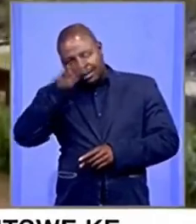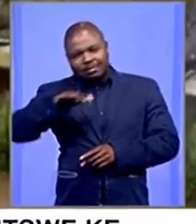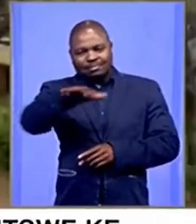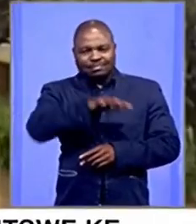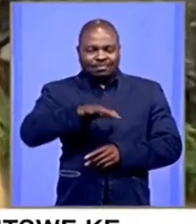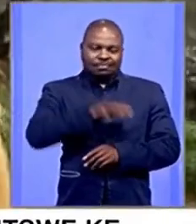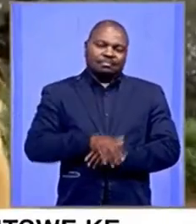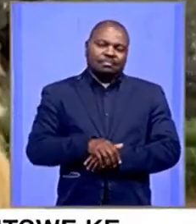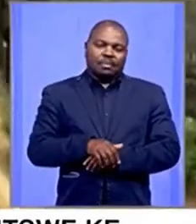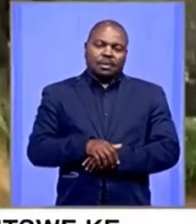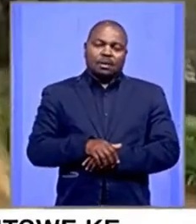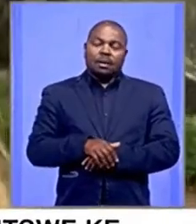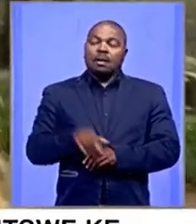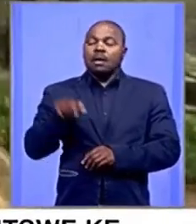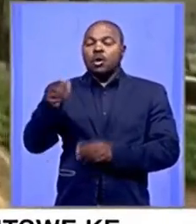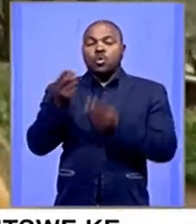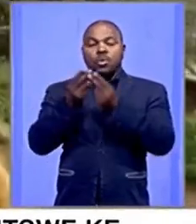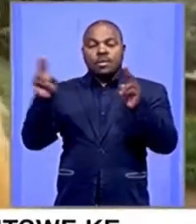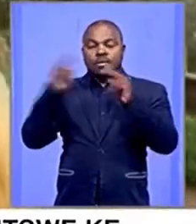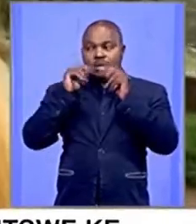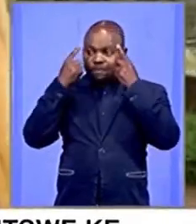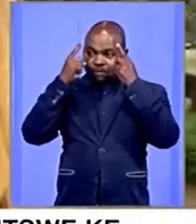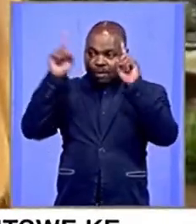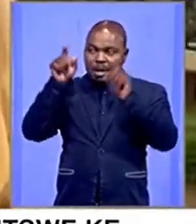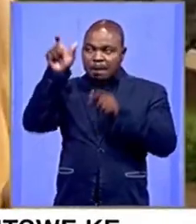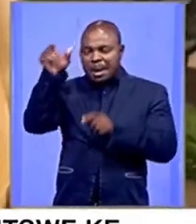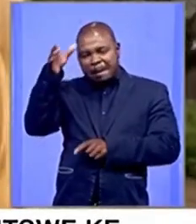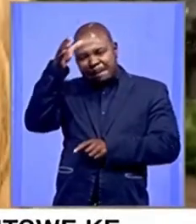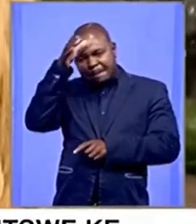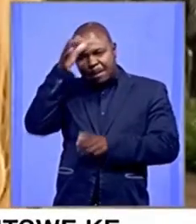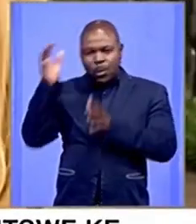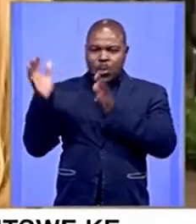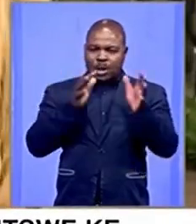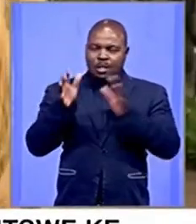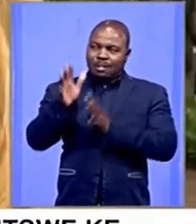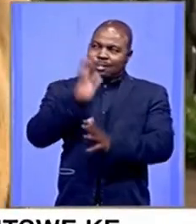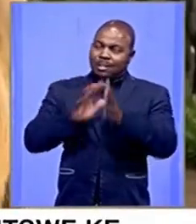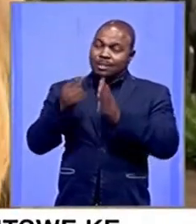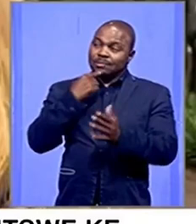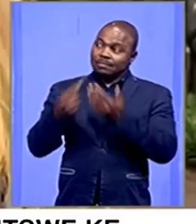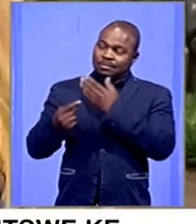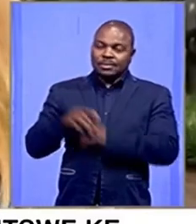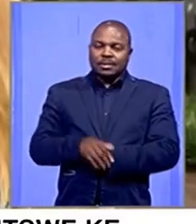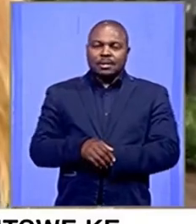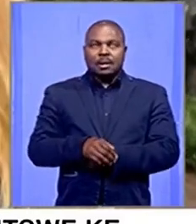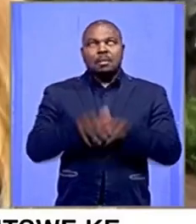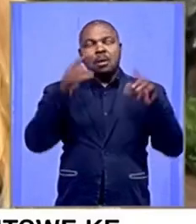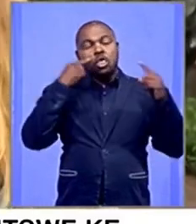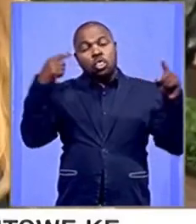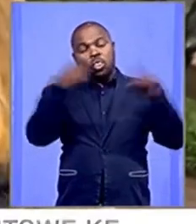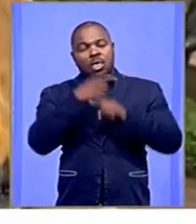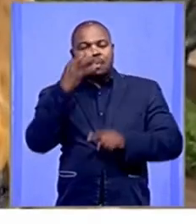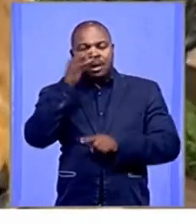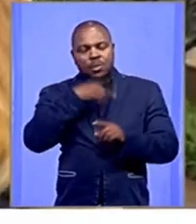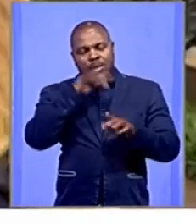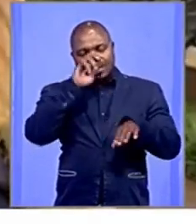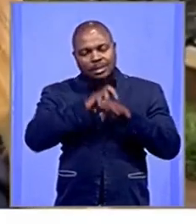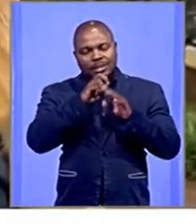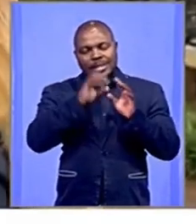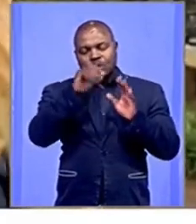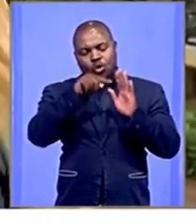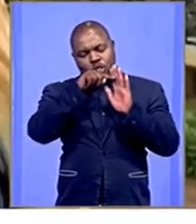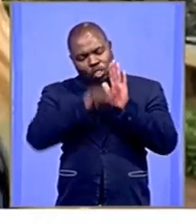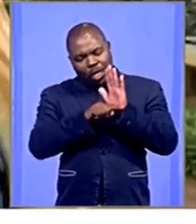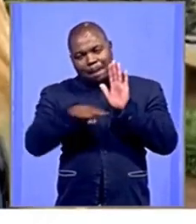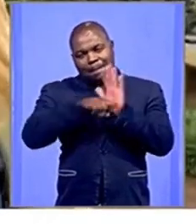Setsibi sa maemo a lehodimo sa University ya Wits se di beile tjena. It's often a misconception that you need to drop below zero to have